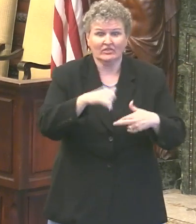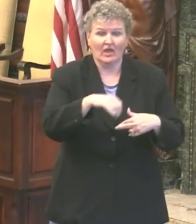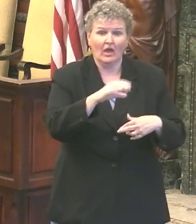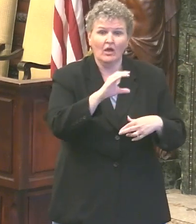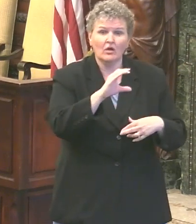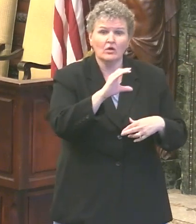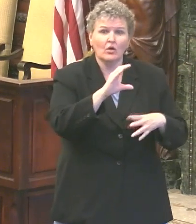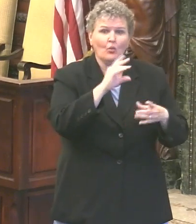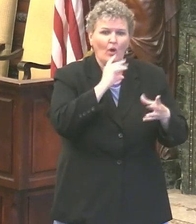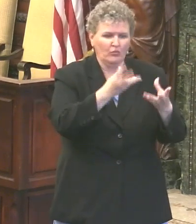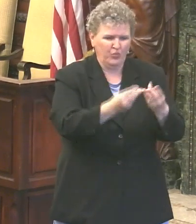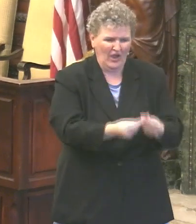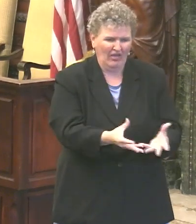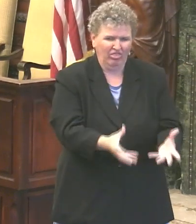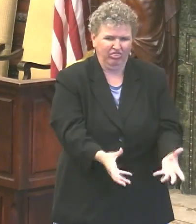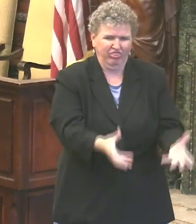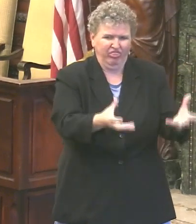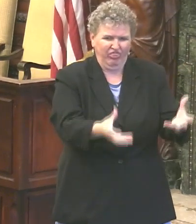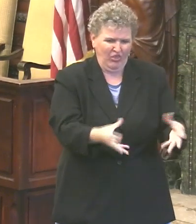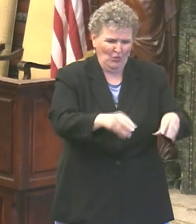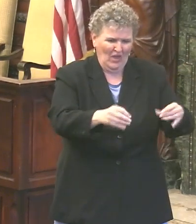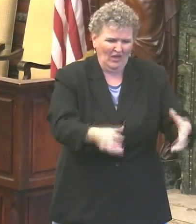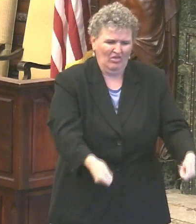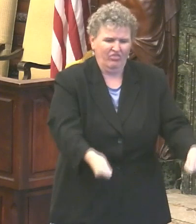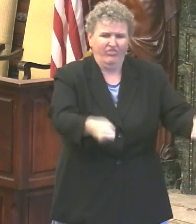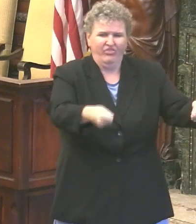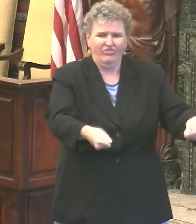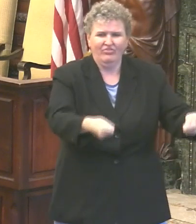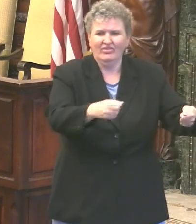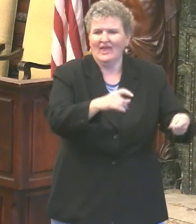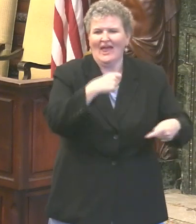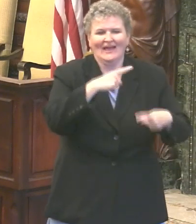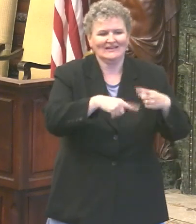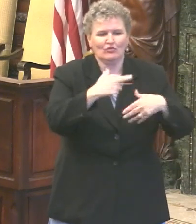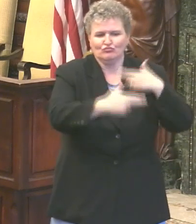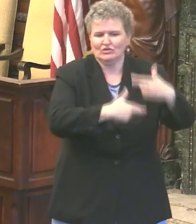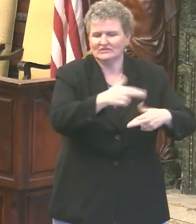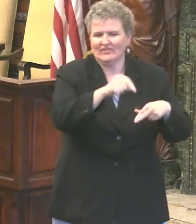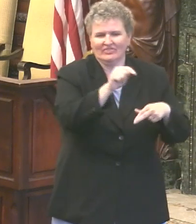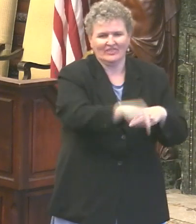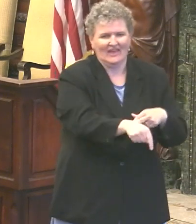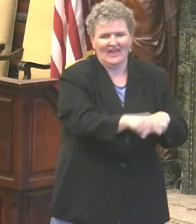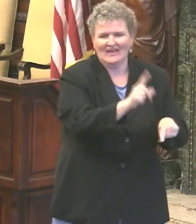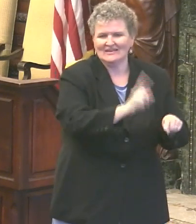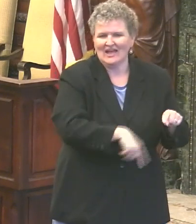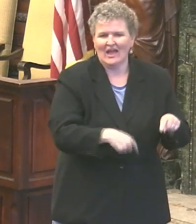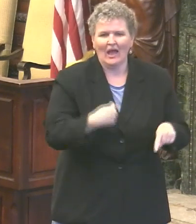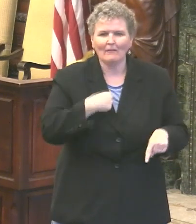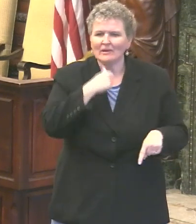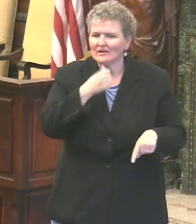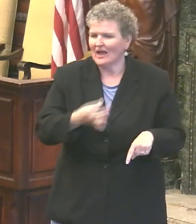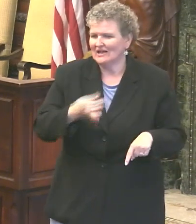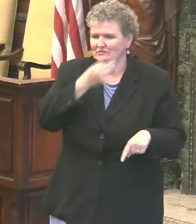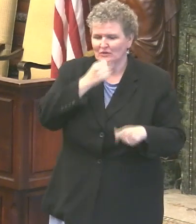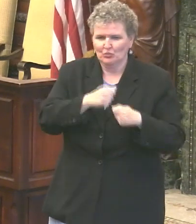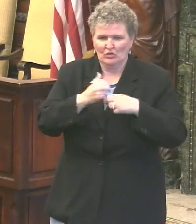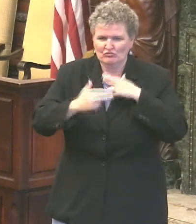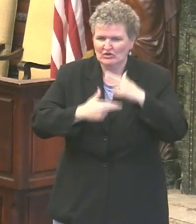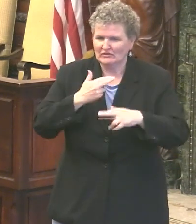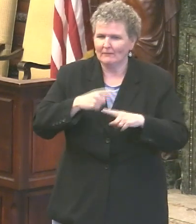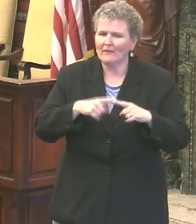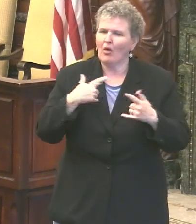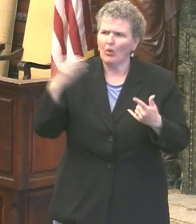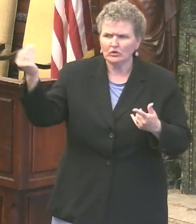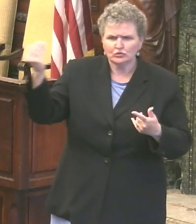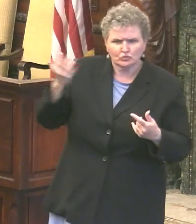contaminated with the water, which made it not recyclable. I'm not a recycling expert, but that's what I'm being told. Okay, do you